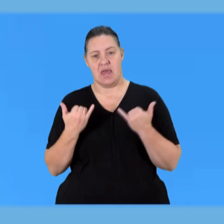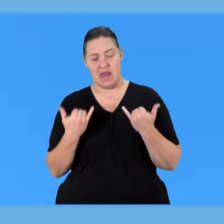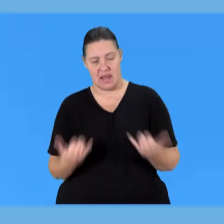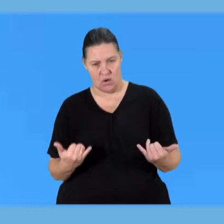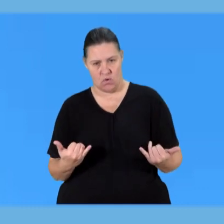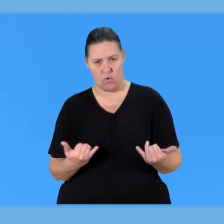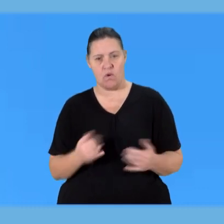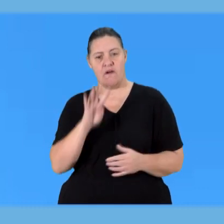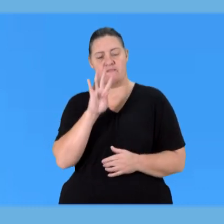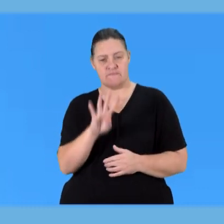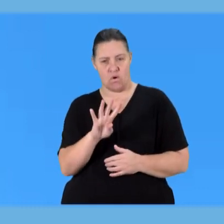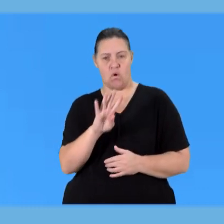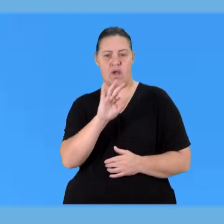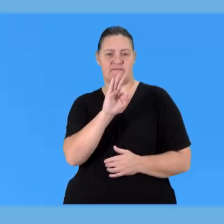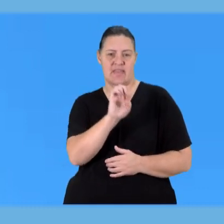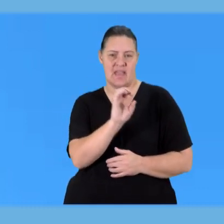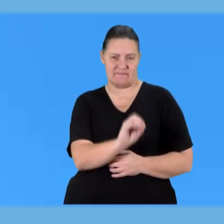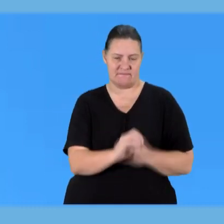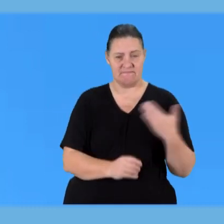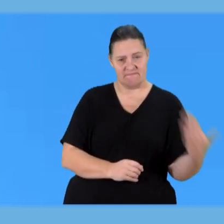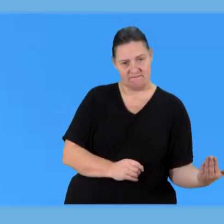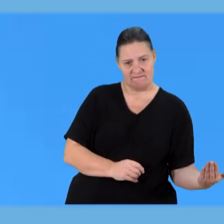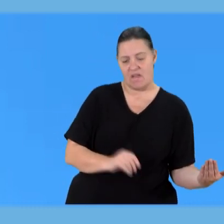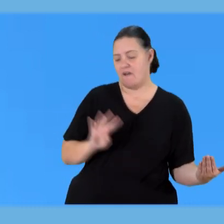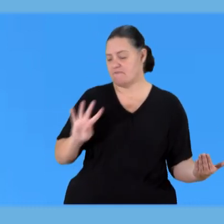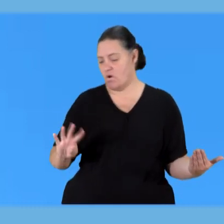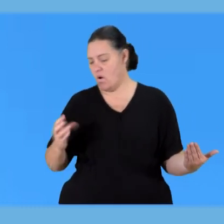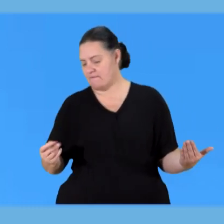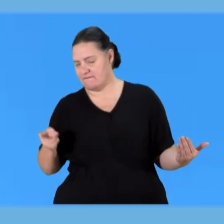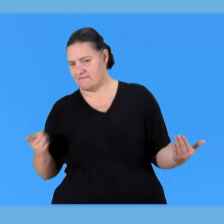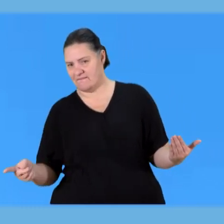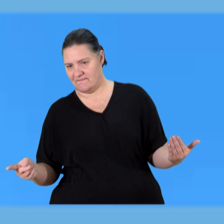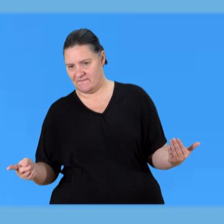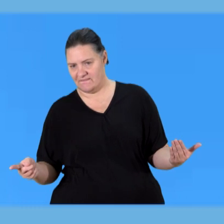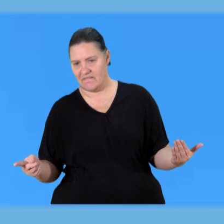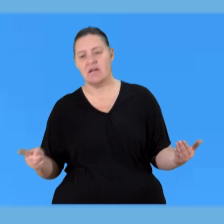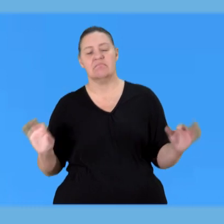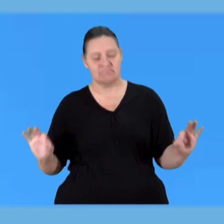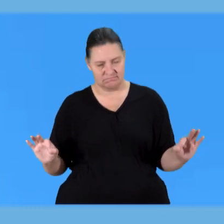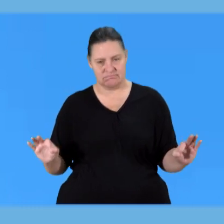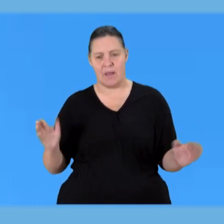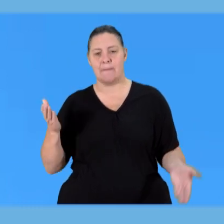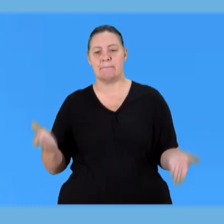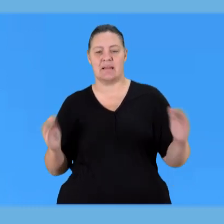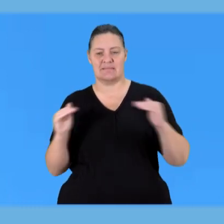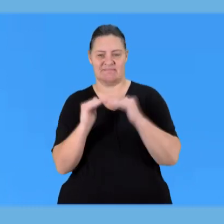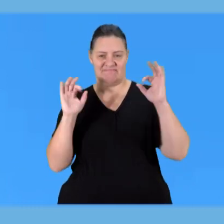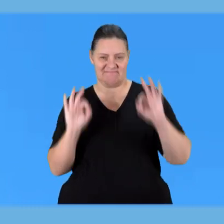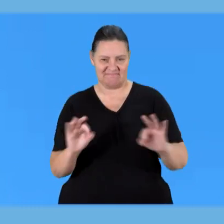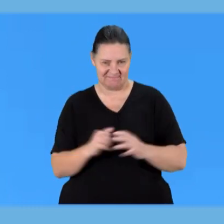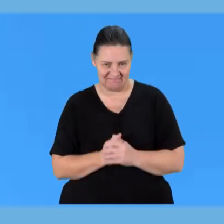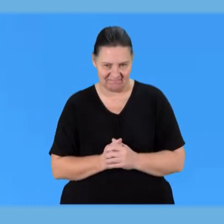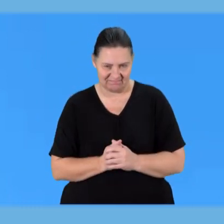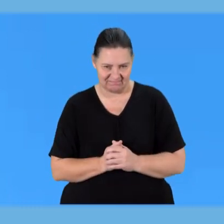4. Now I have 4 ions on the reactant side. And you notice that now my atoms